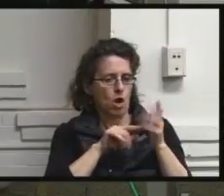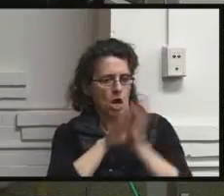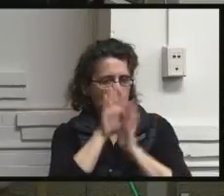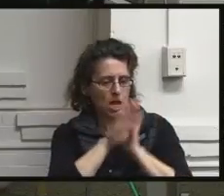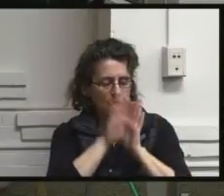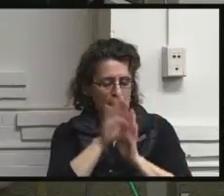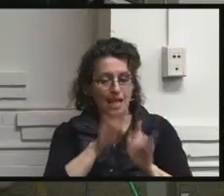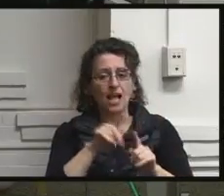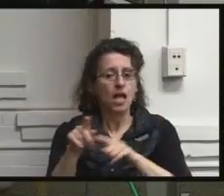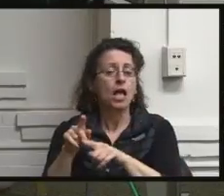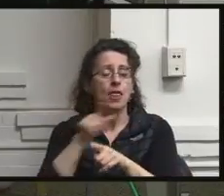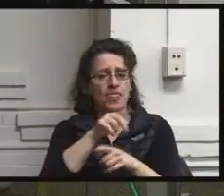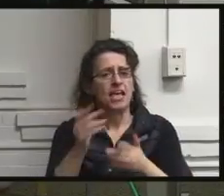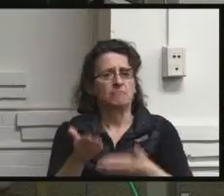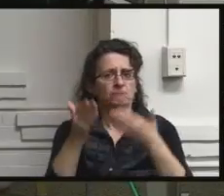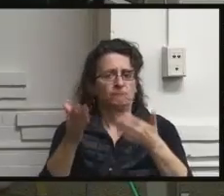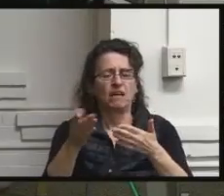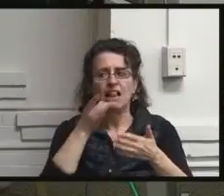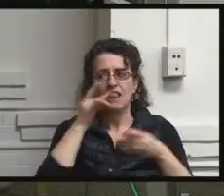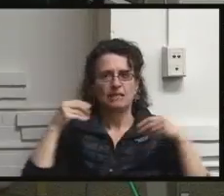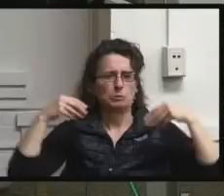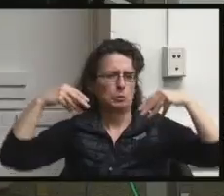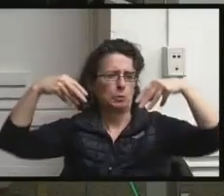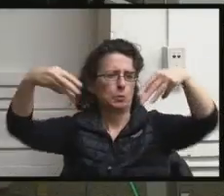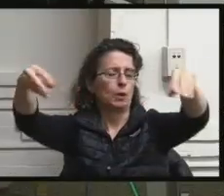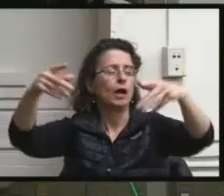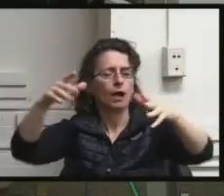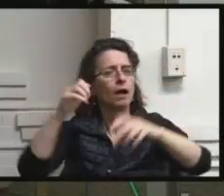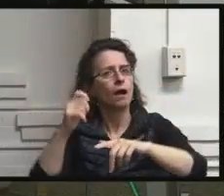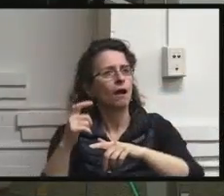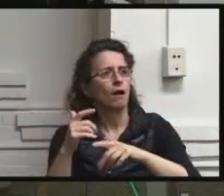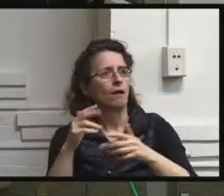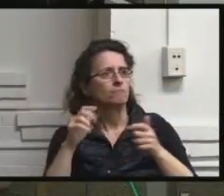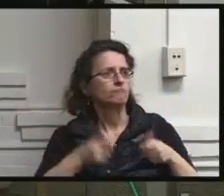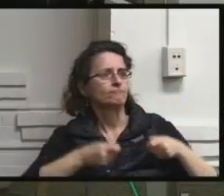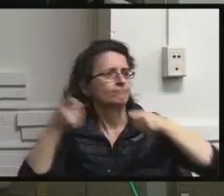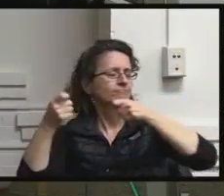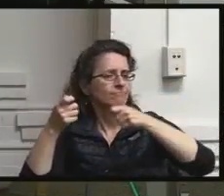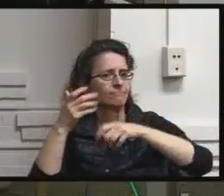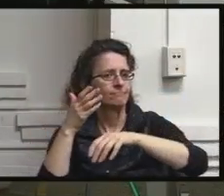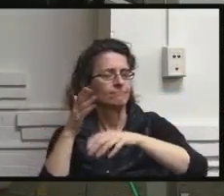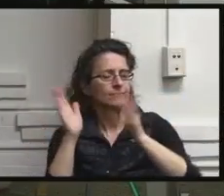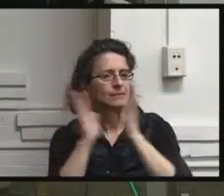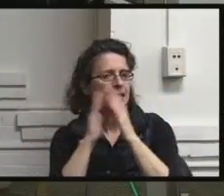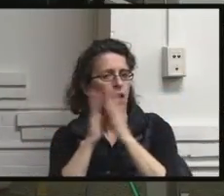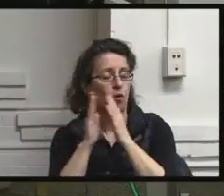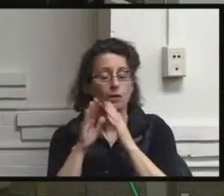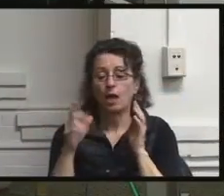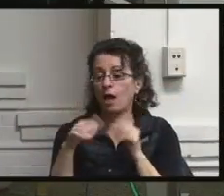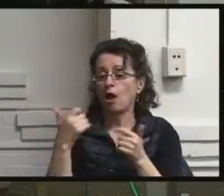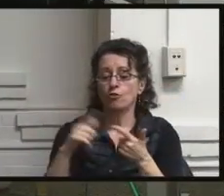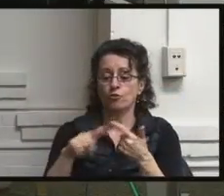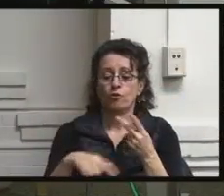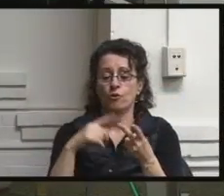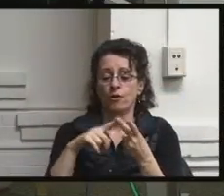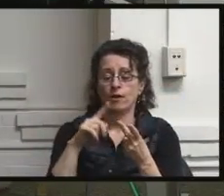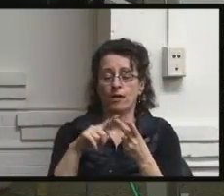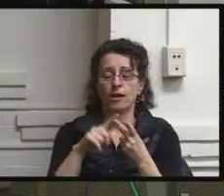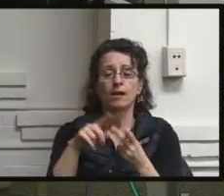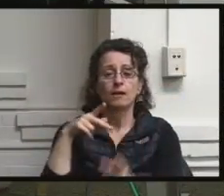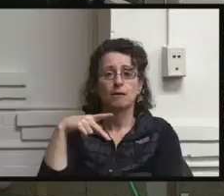And I believe that it would. You know, one of the things about, I do believe, Pliny Park, which was